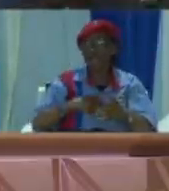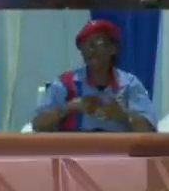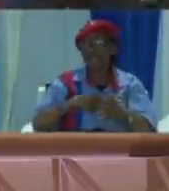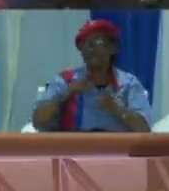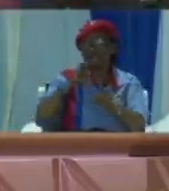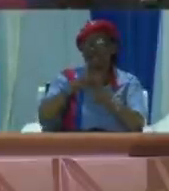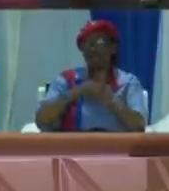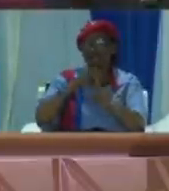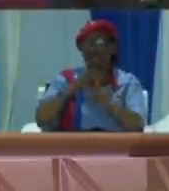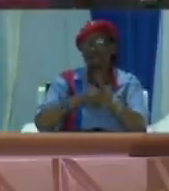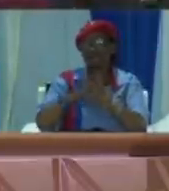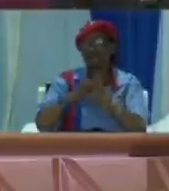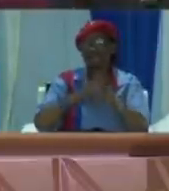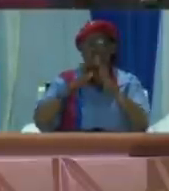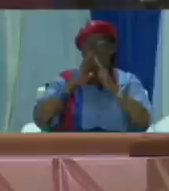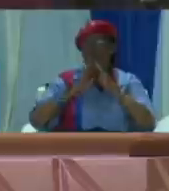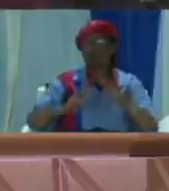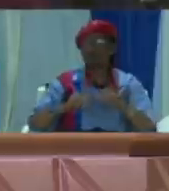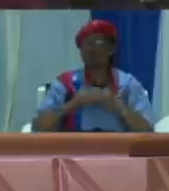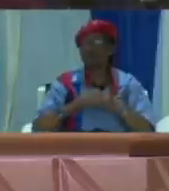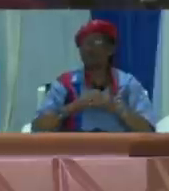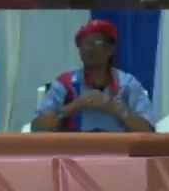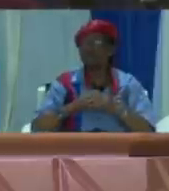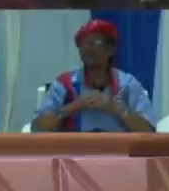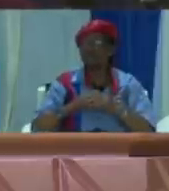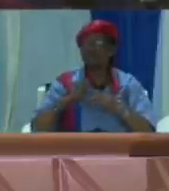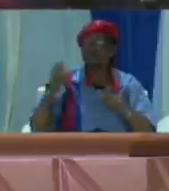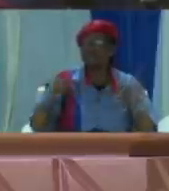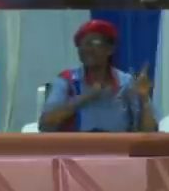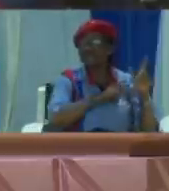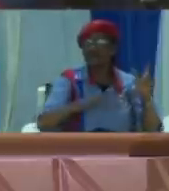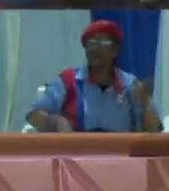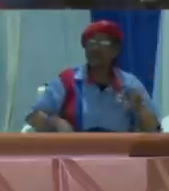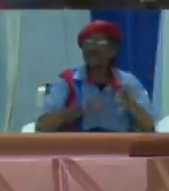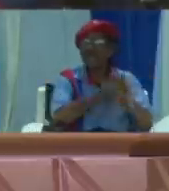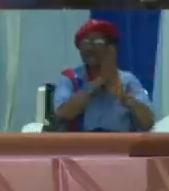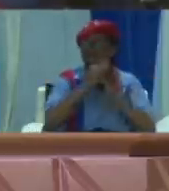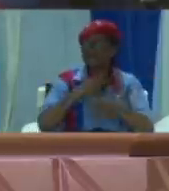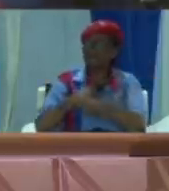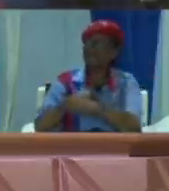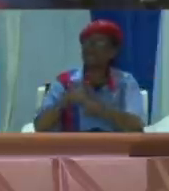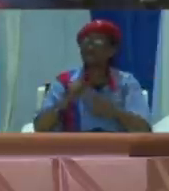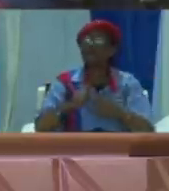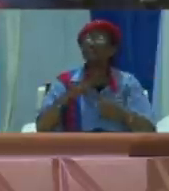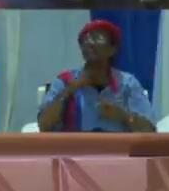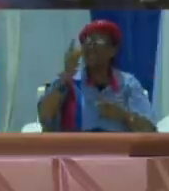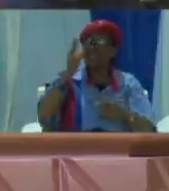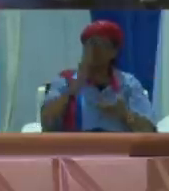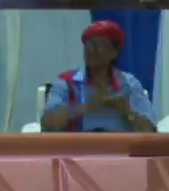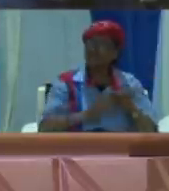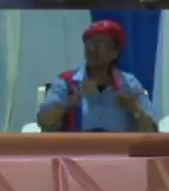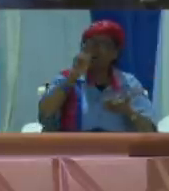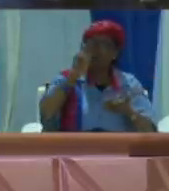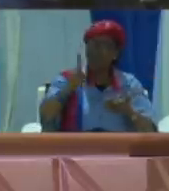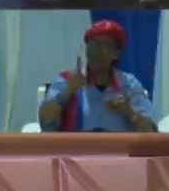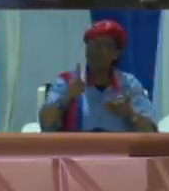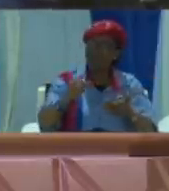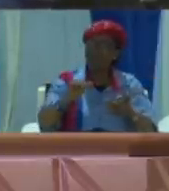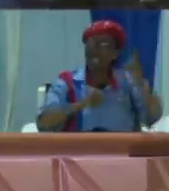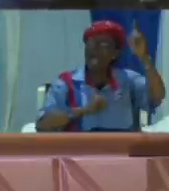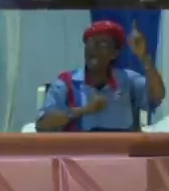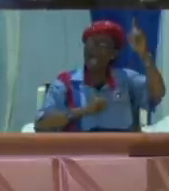Lord asked me to tell someone, I